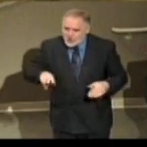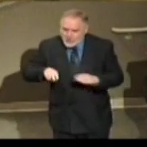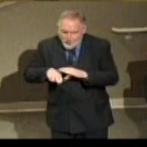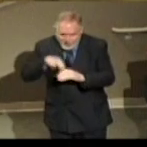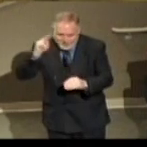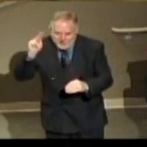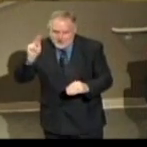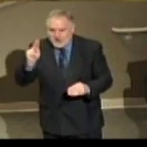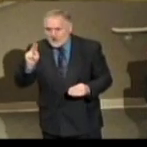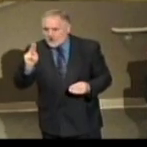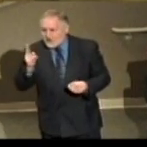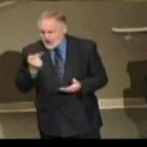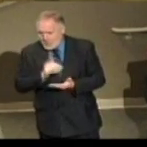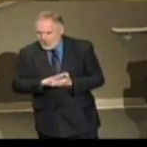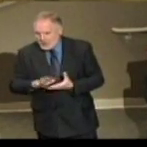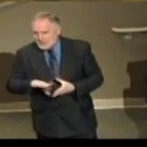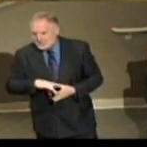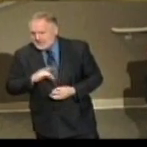quench him.